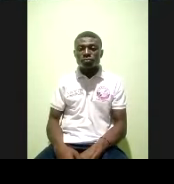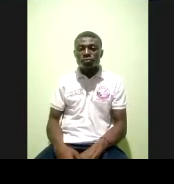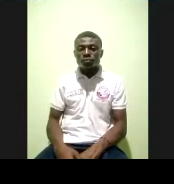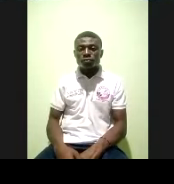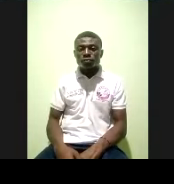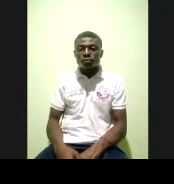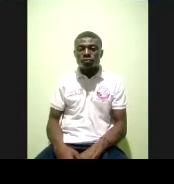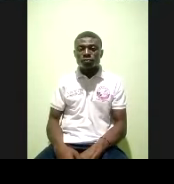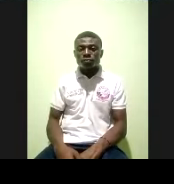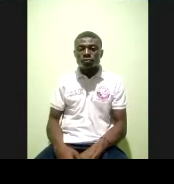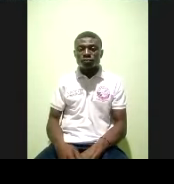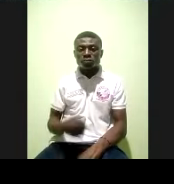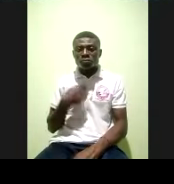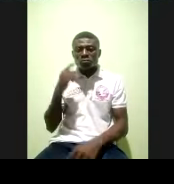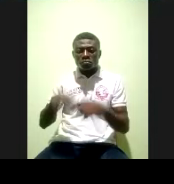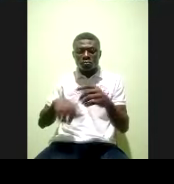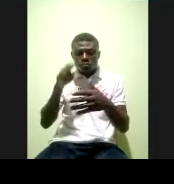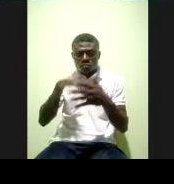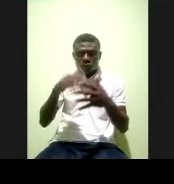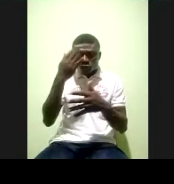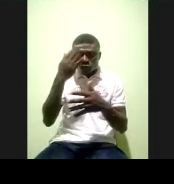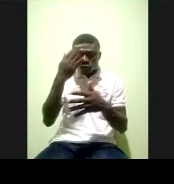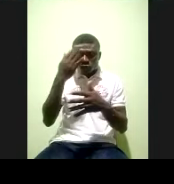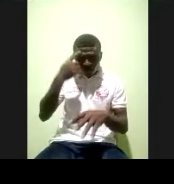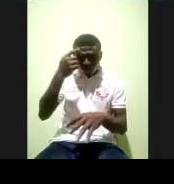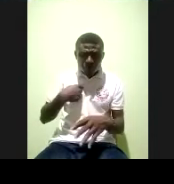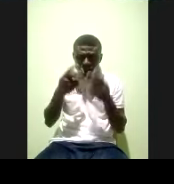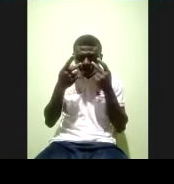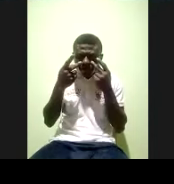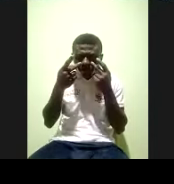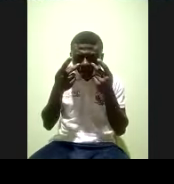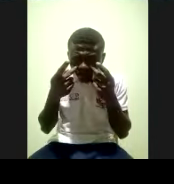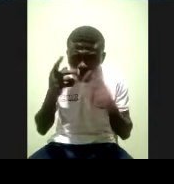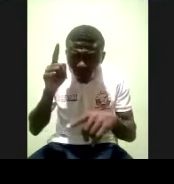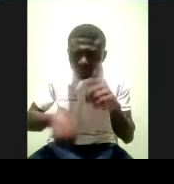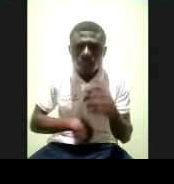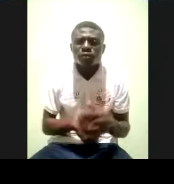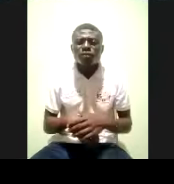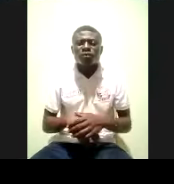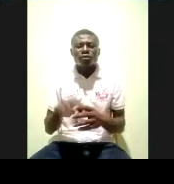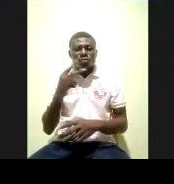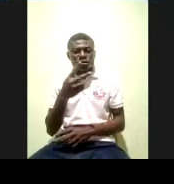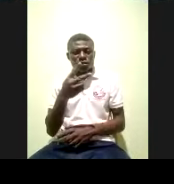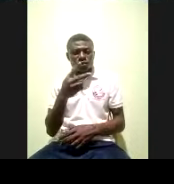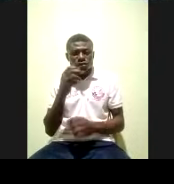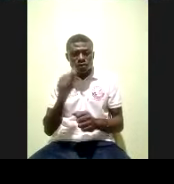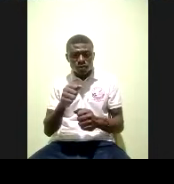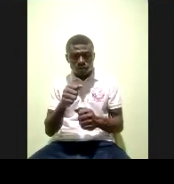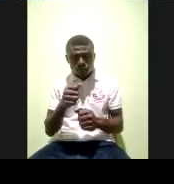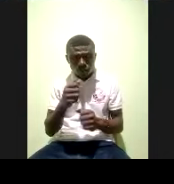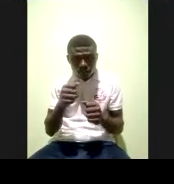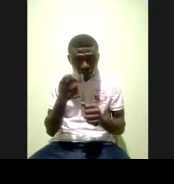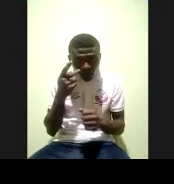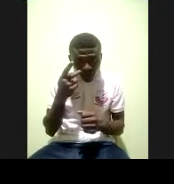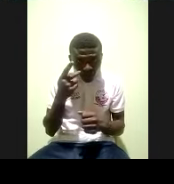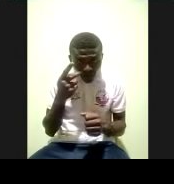I can't read it. It's very difficult for me. So in the second passage, I can see grandma's ill. Take